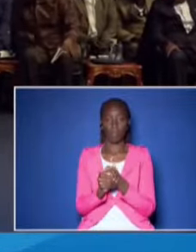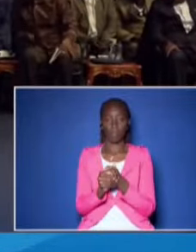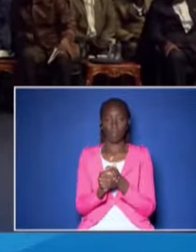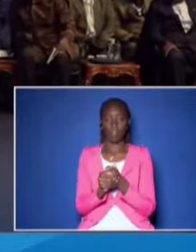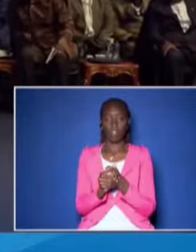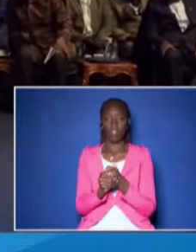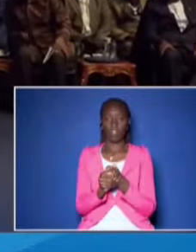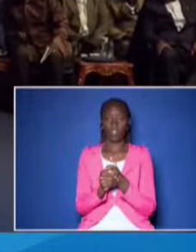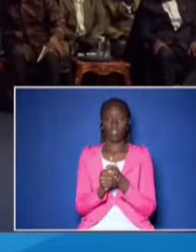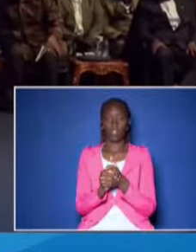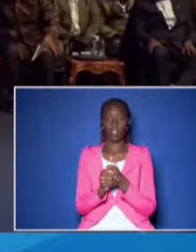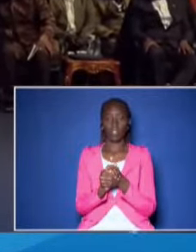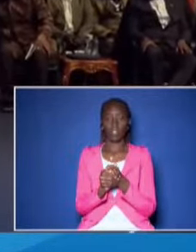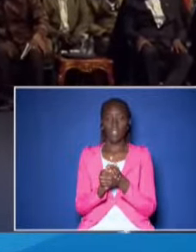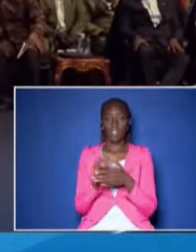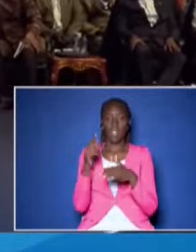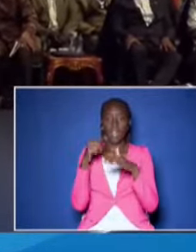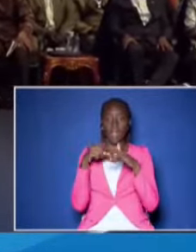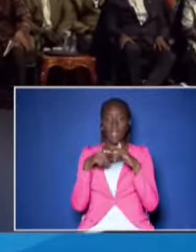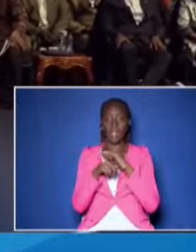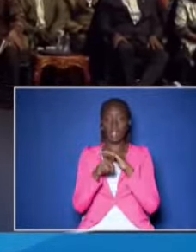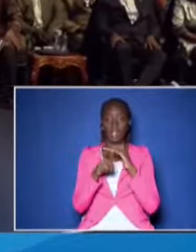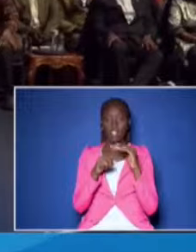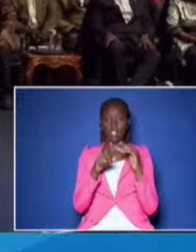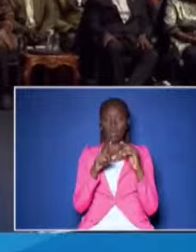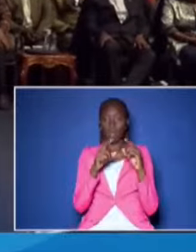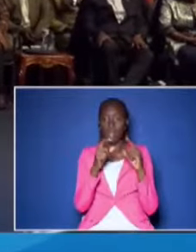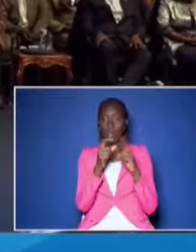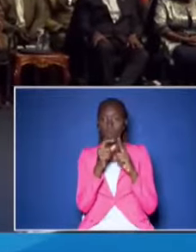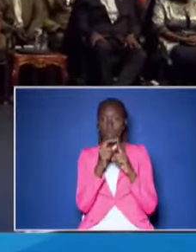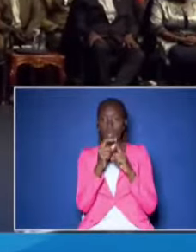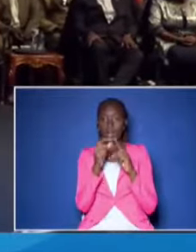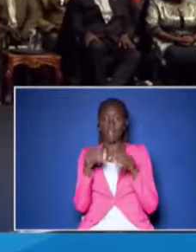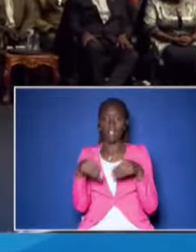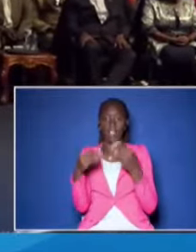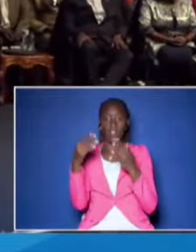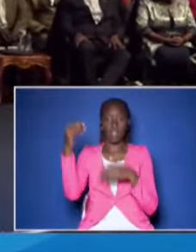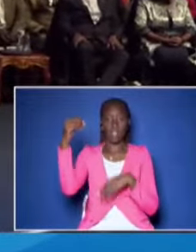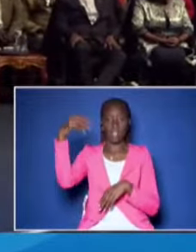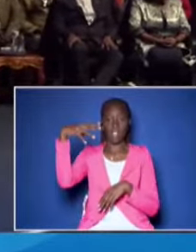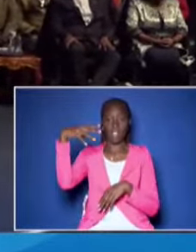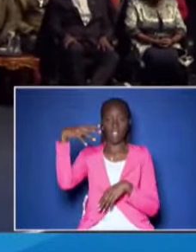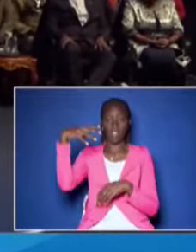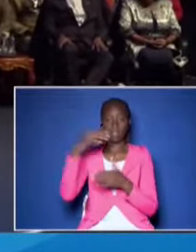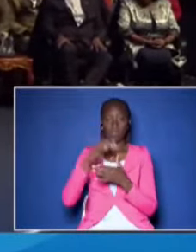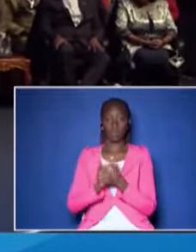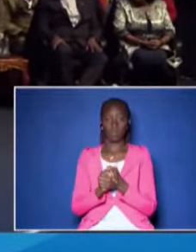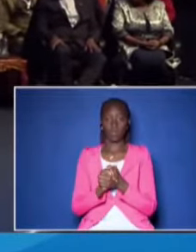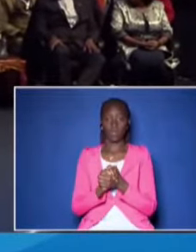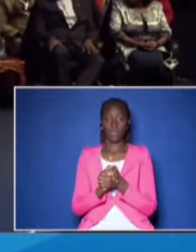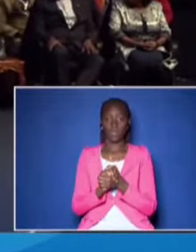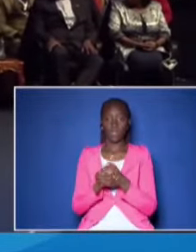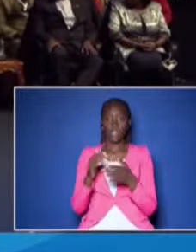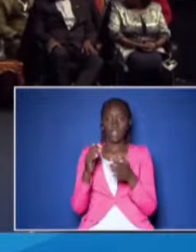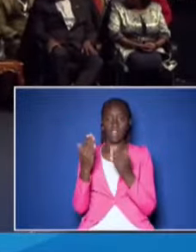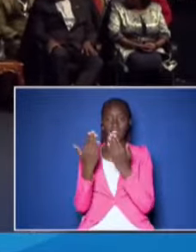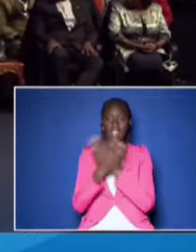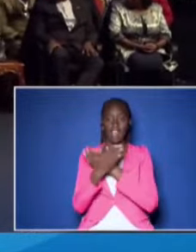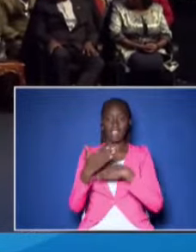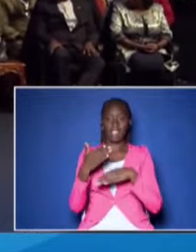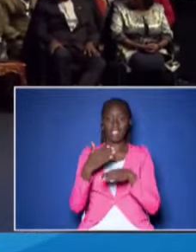simple entrance of thy words give what giveth light up it means it drives Darkness